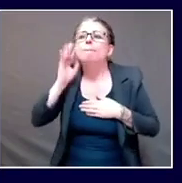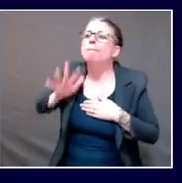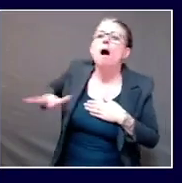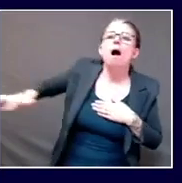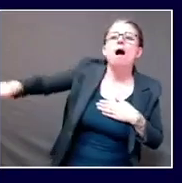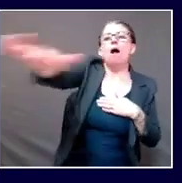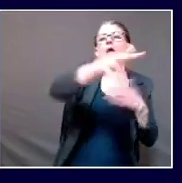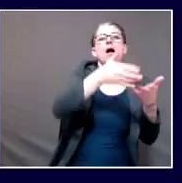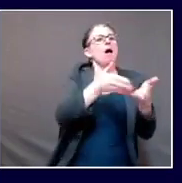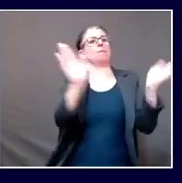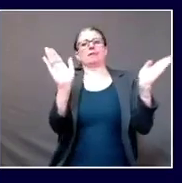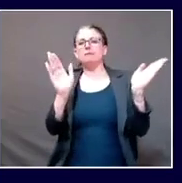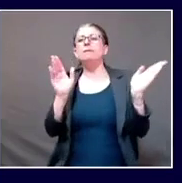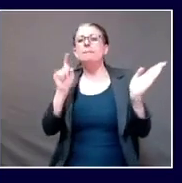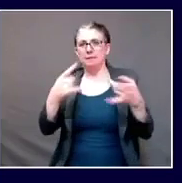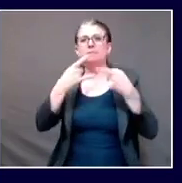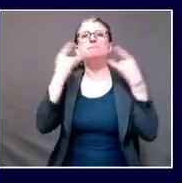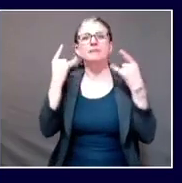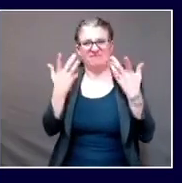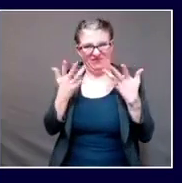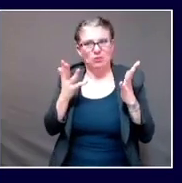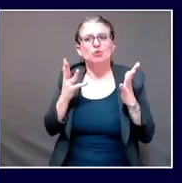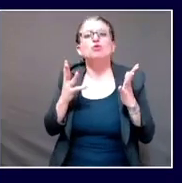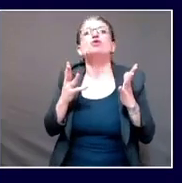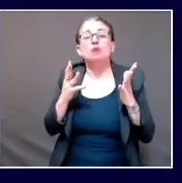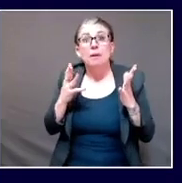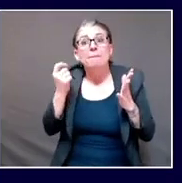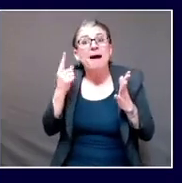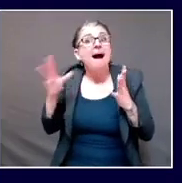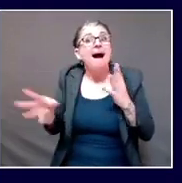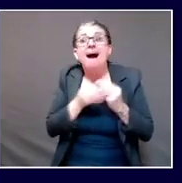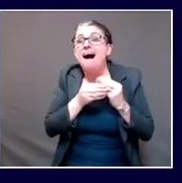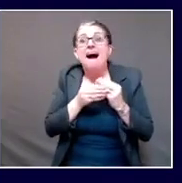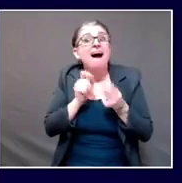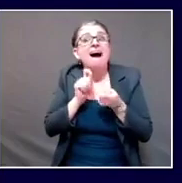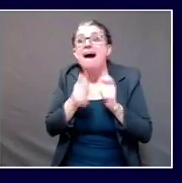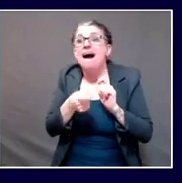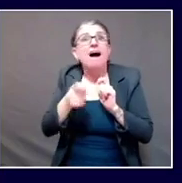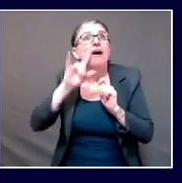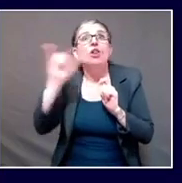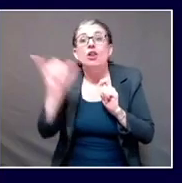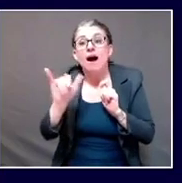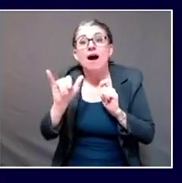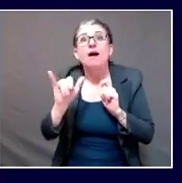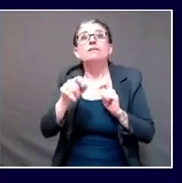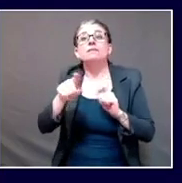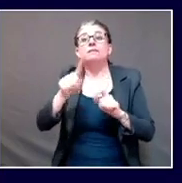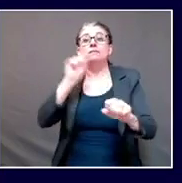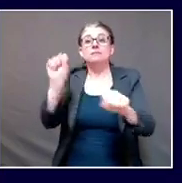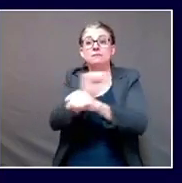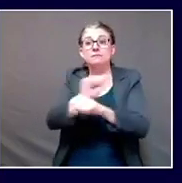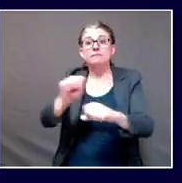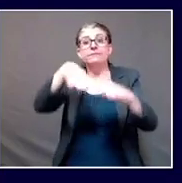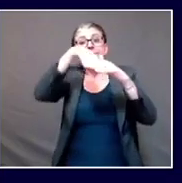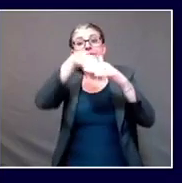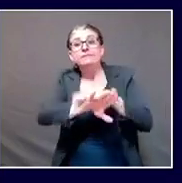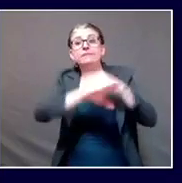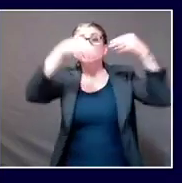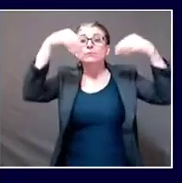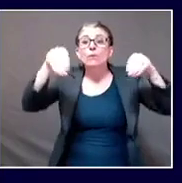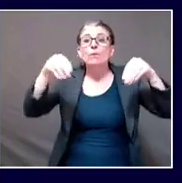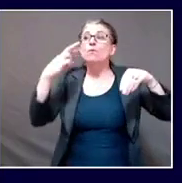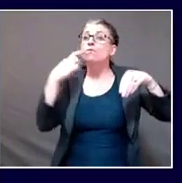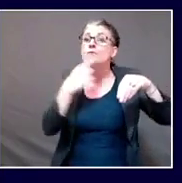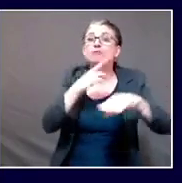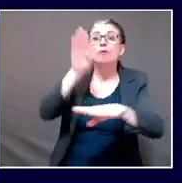not allow people who refuse to wear face masks to enter or remain in that place. And additionally, additionally,